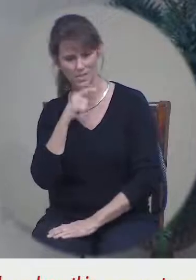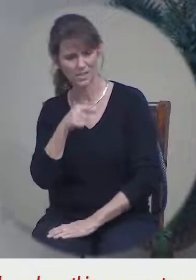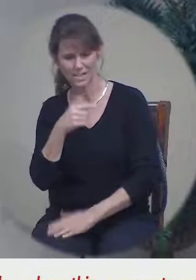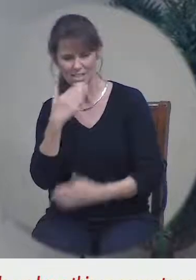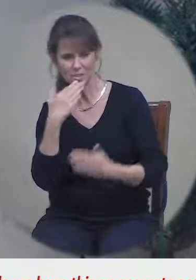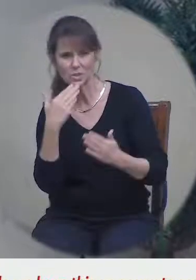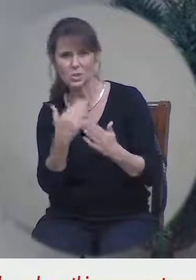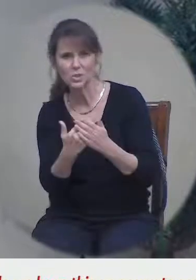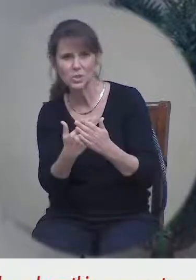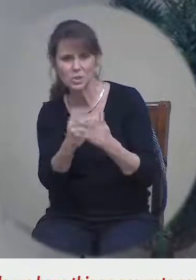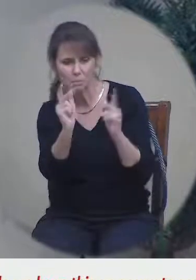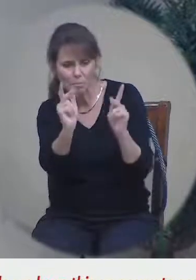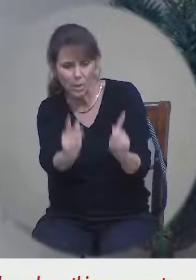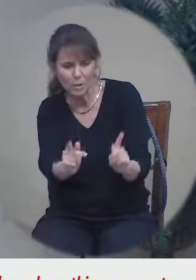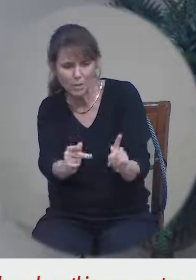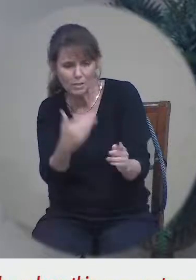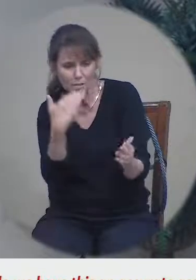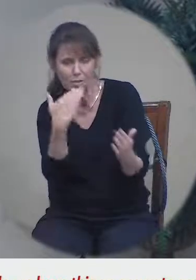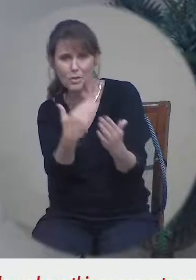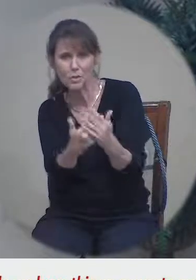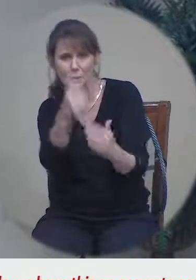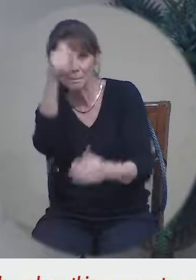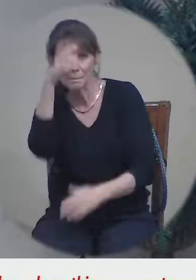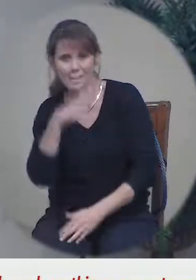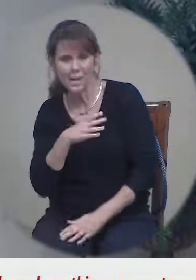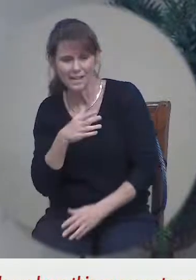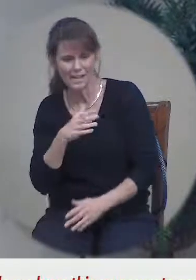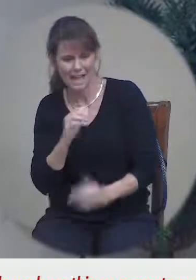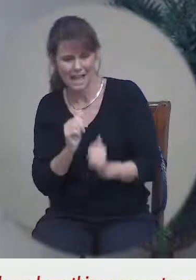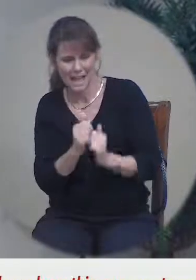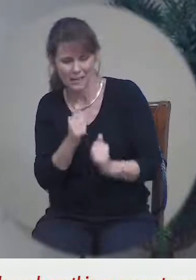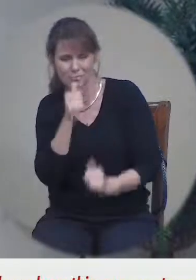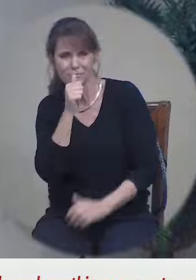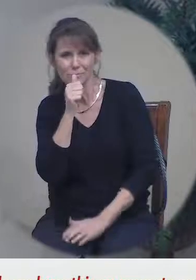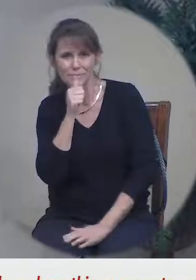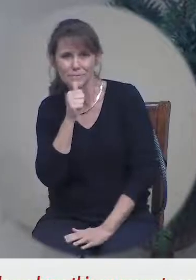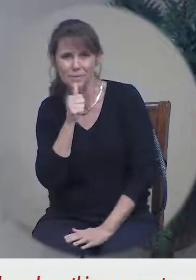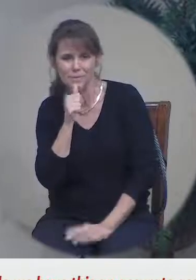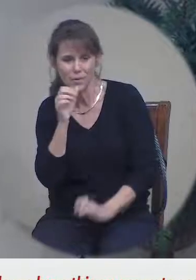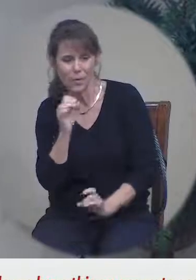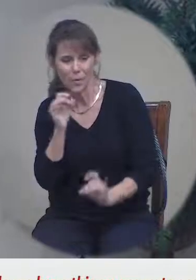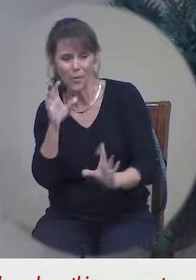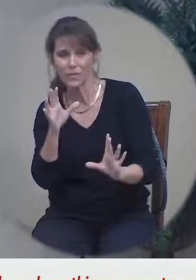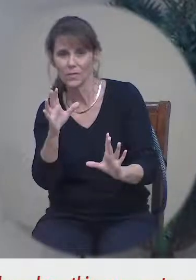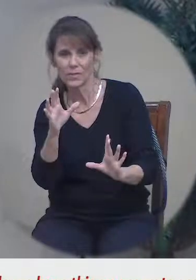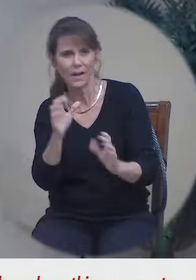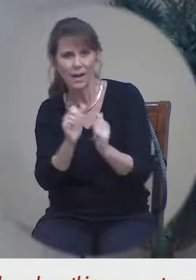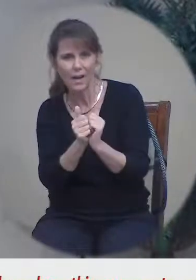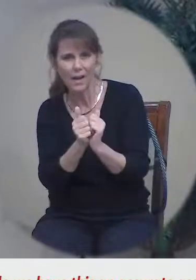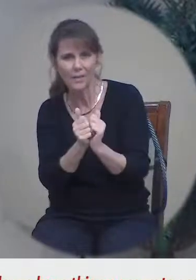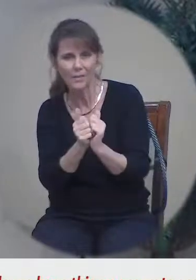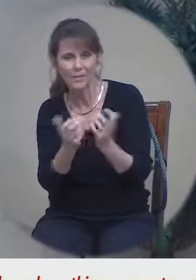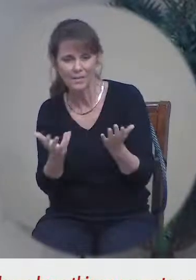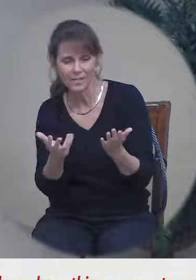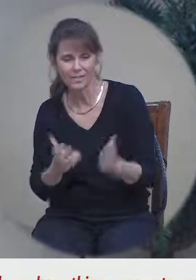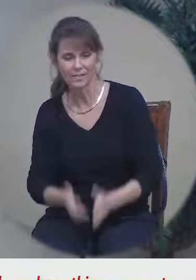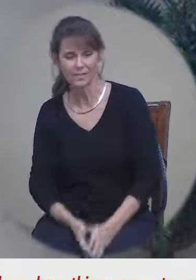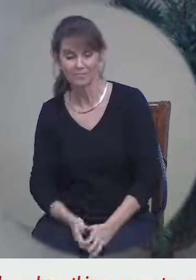man could be suffering like this. Again, a testament to his character.